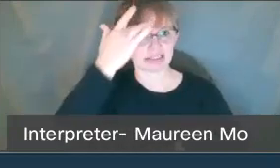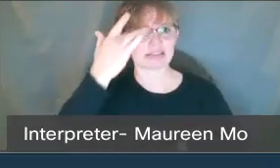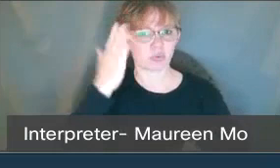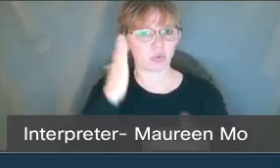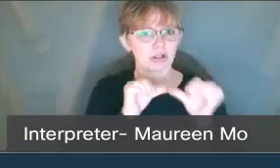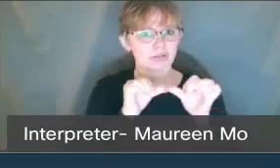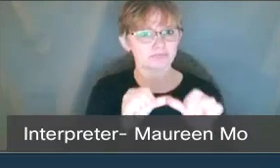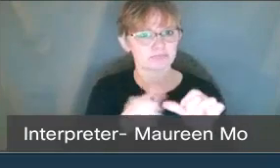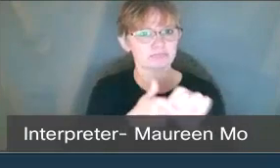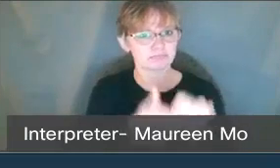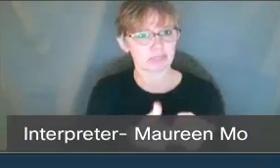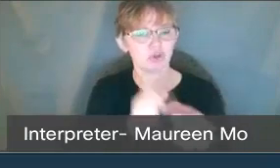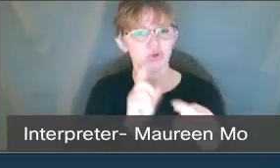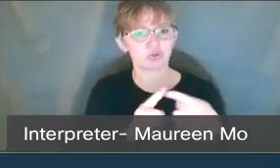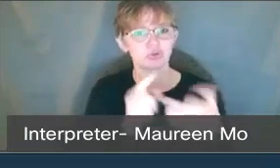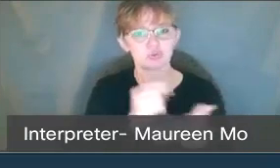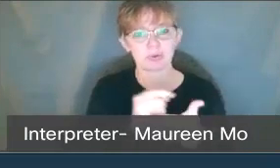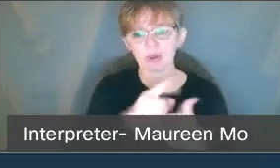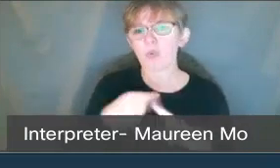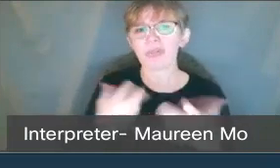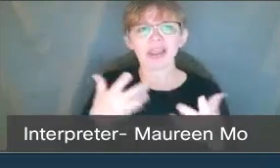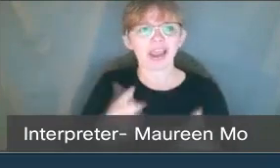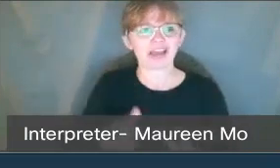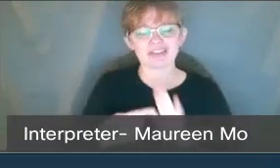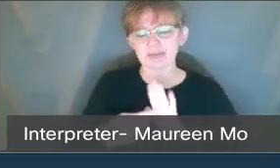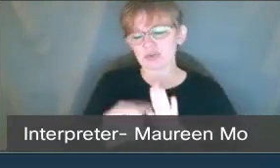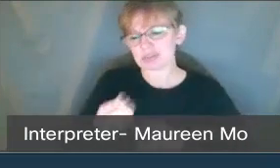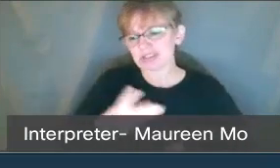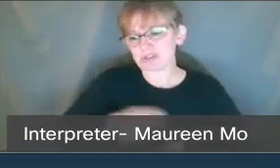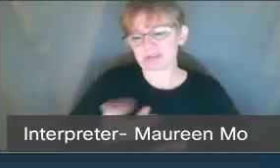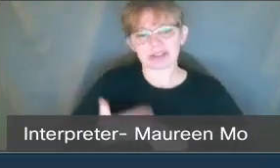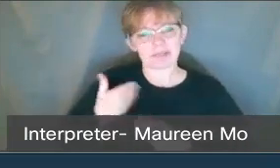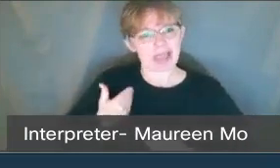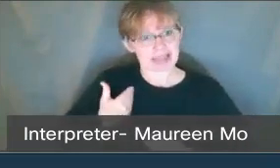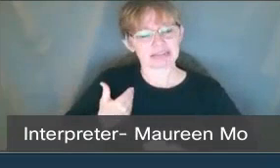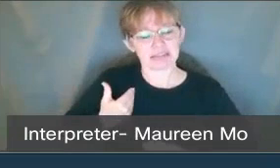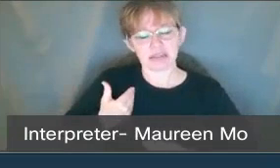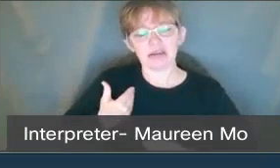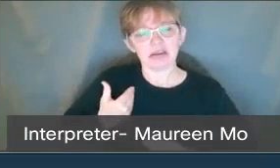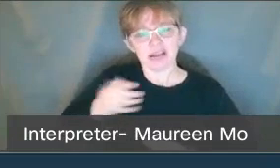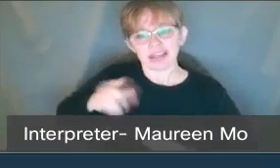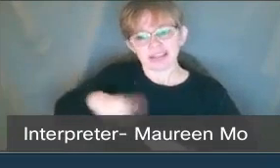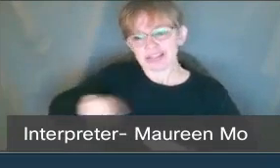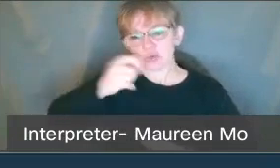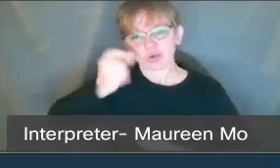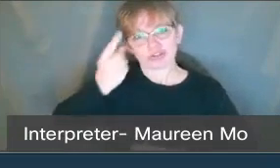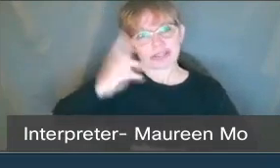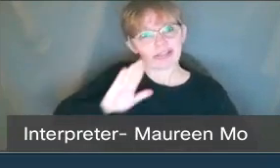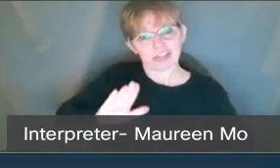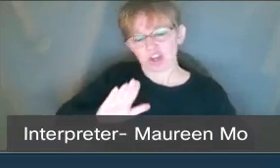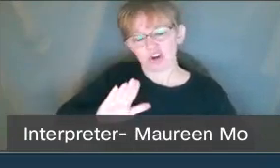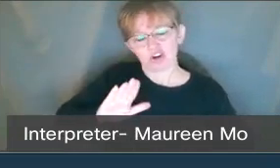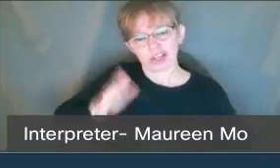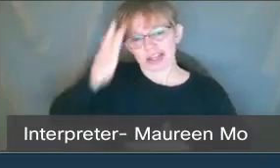previously demonstrated multiple times that they're unable to adhere to treatment as a result of lack of insight due to their illness. So how far look back is